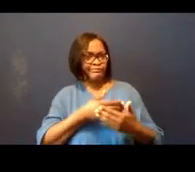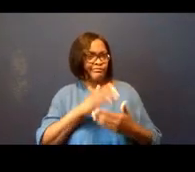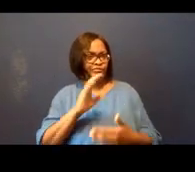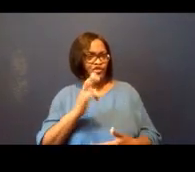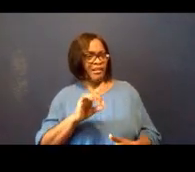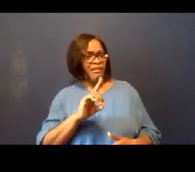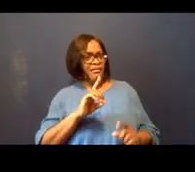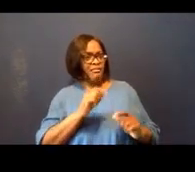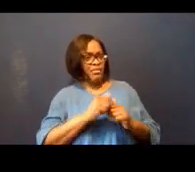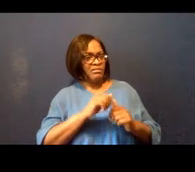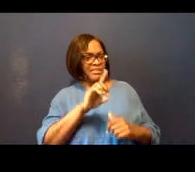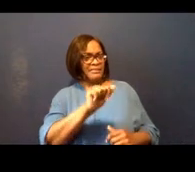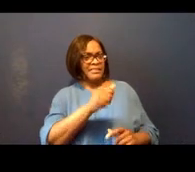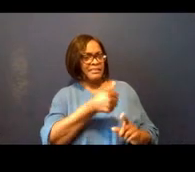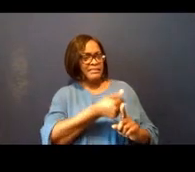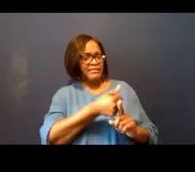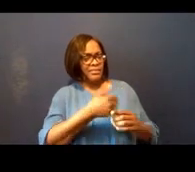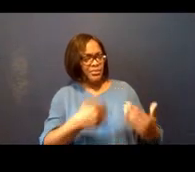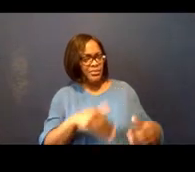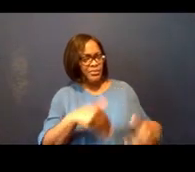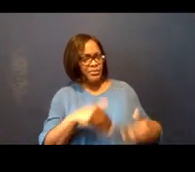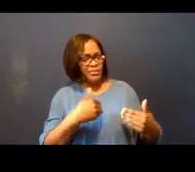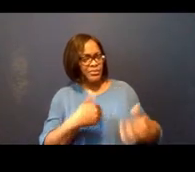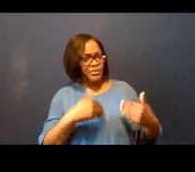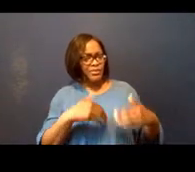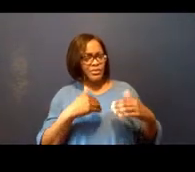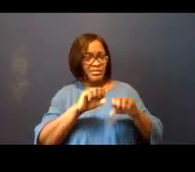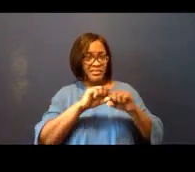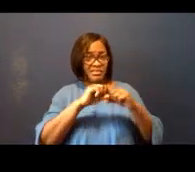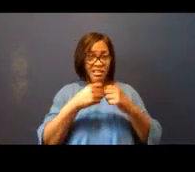poverty-stricken situation. My